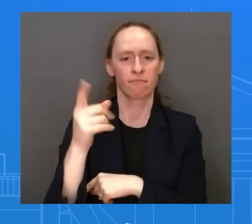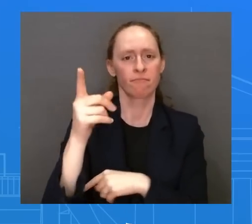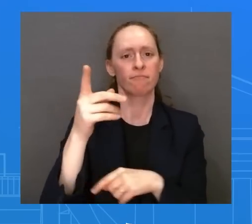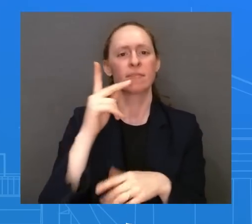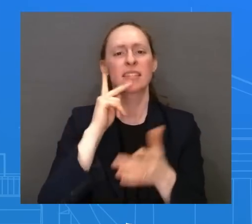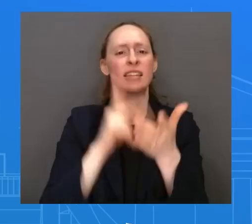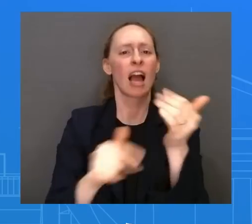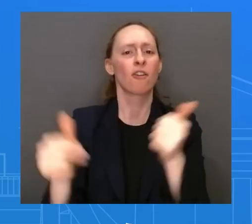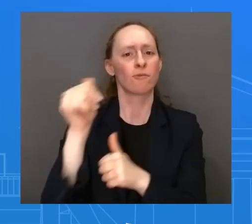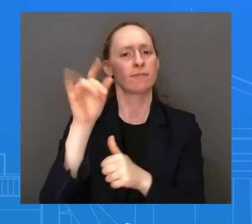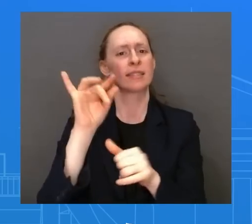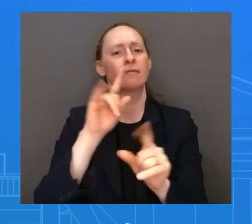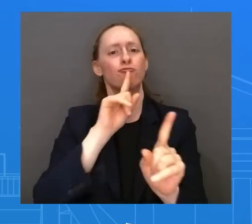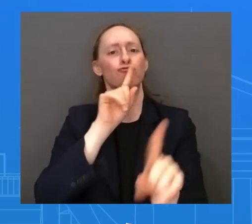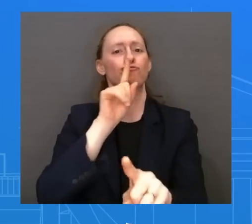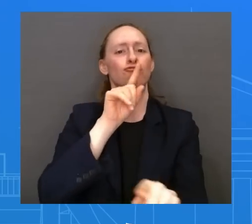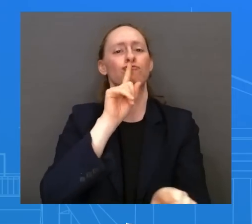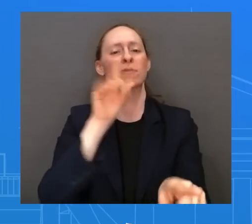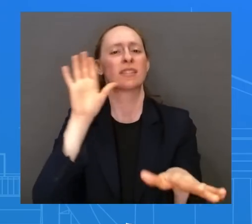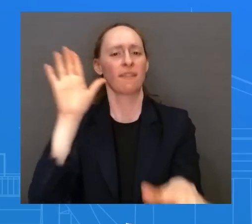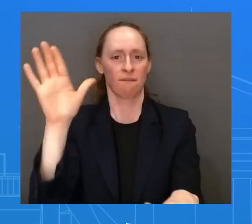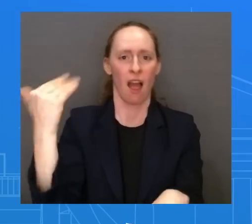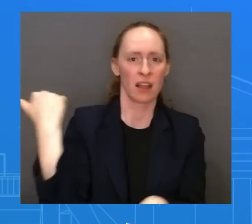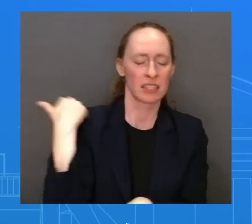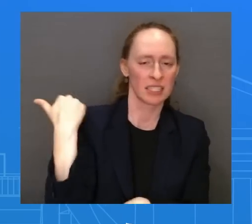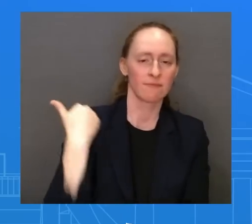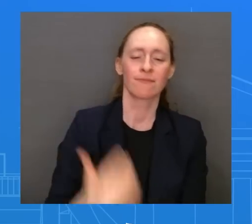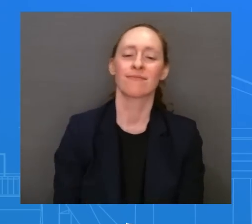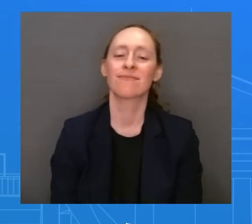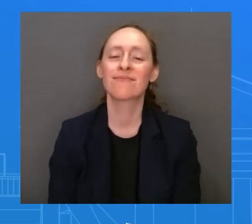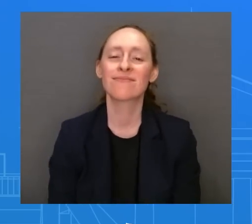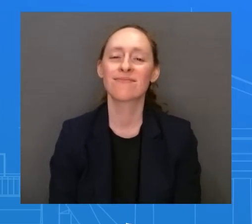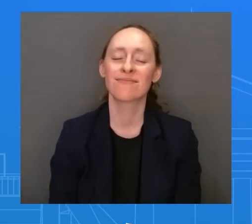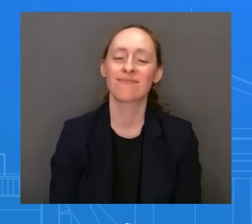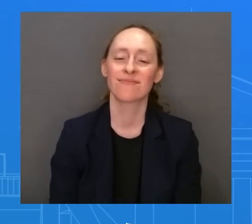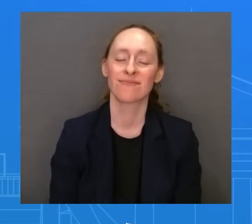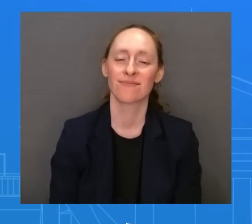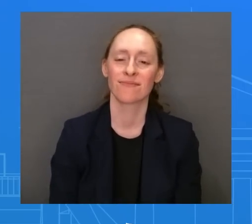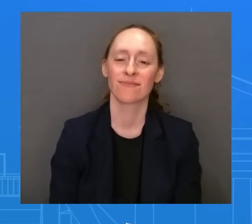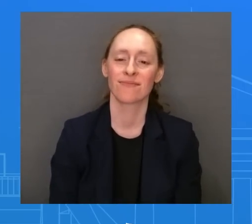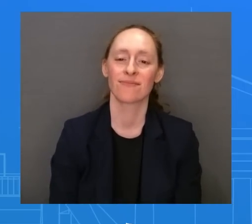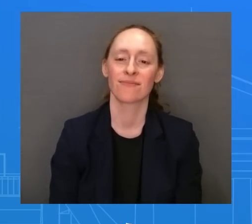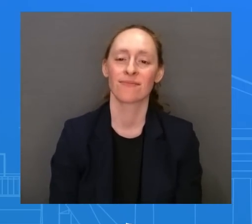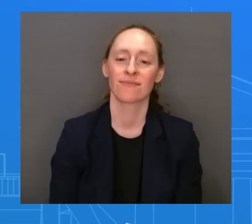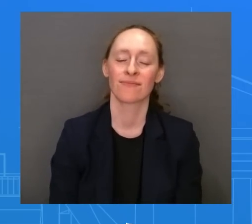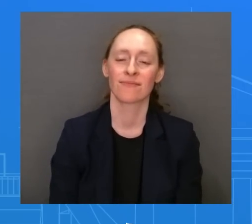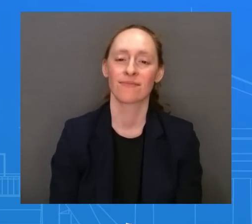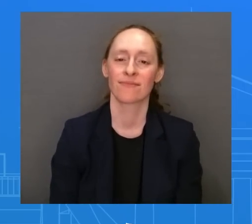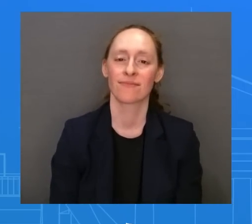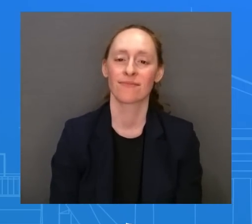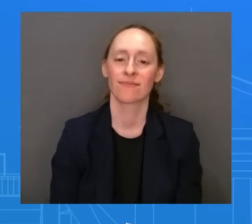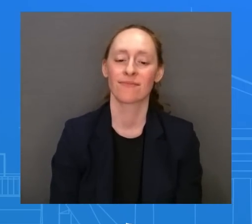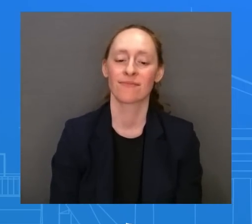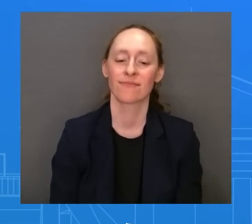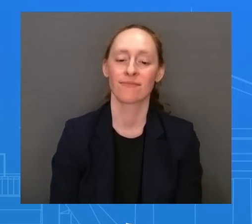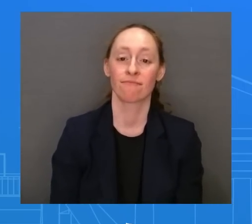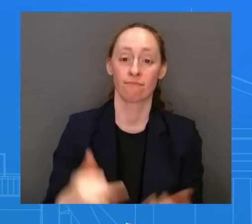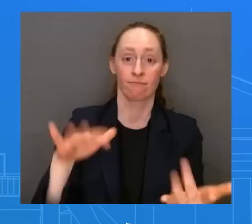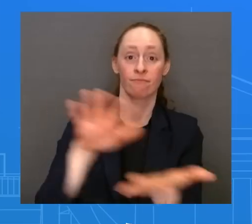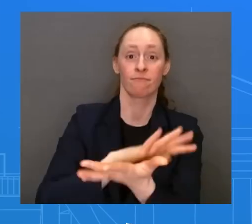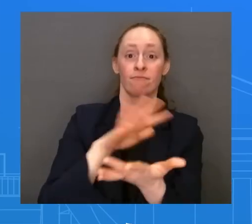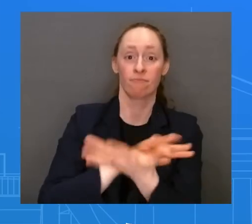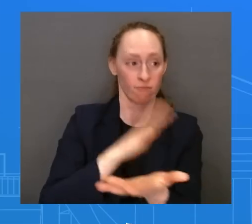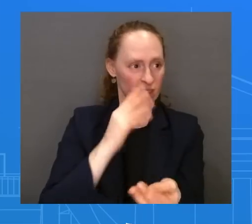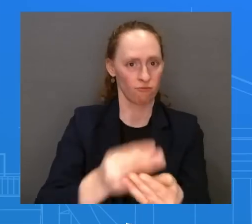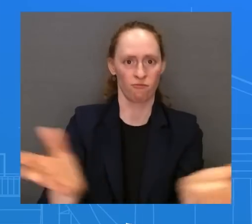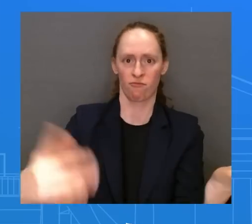administration so today we are also making available to all of you and to the public a document that provides our perspectives on the withdrawal